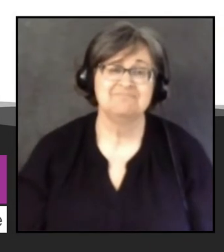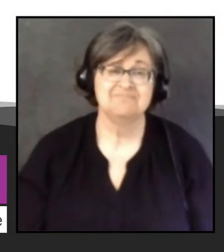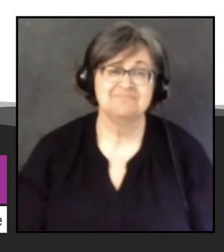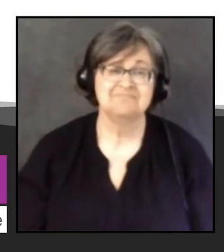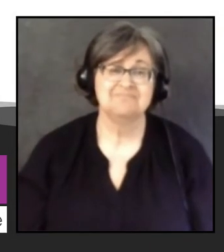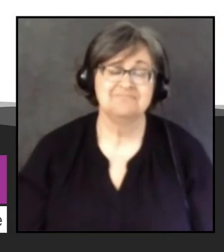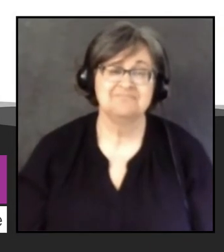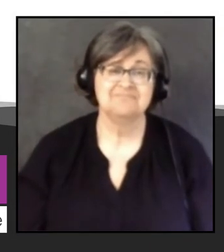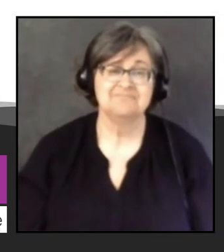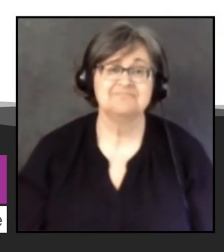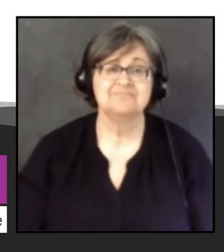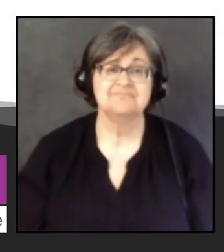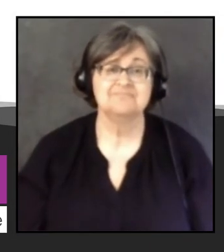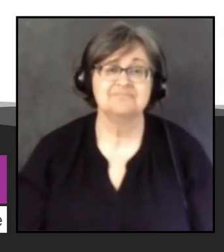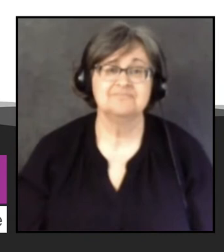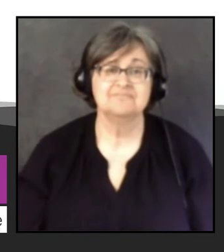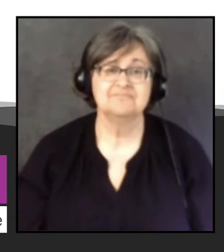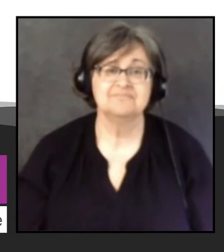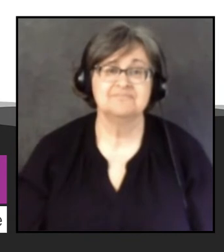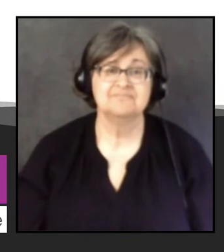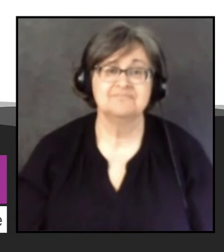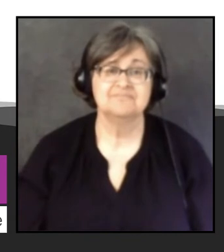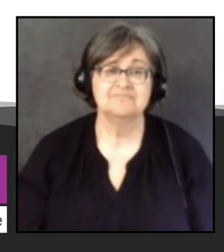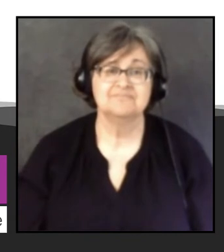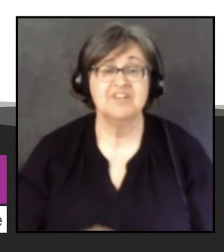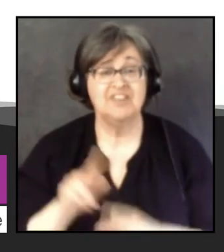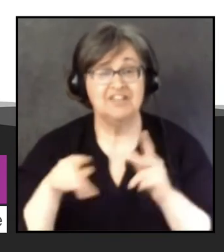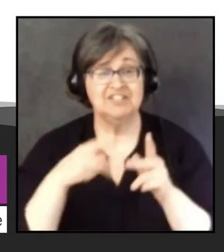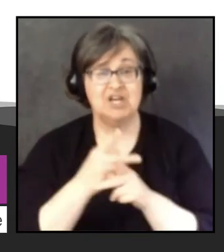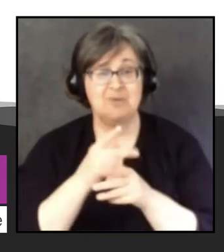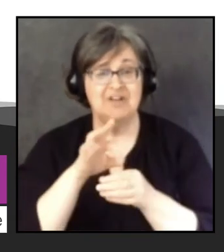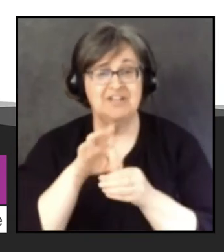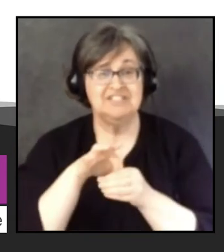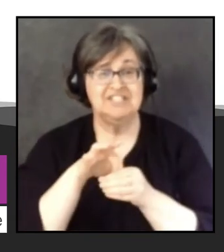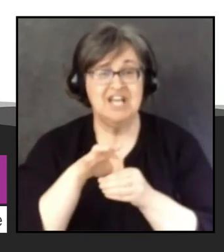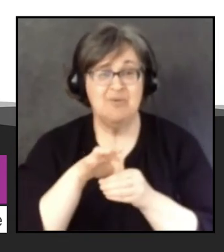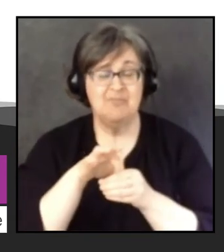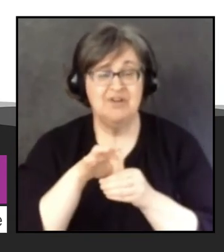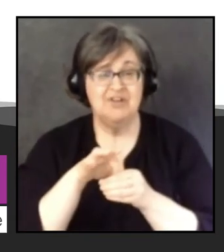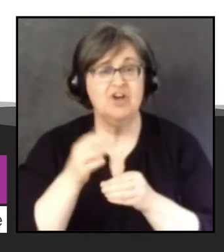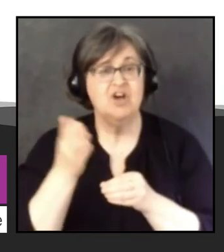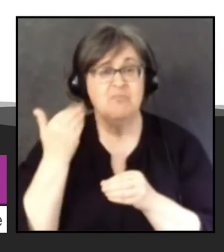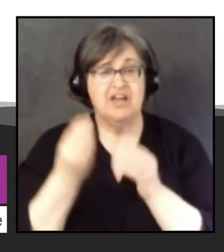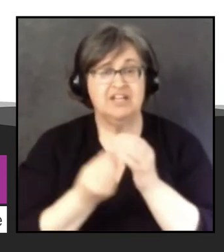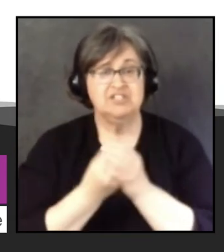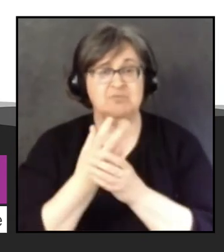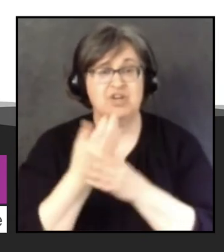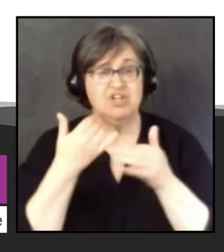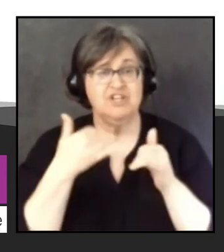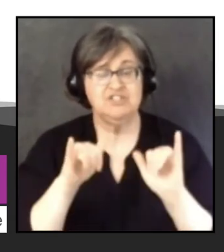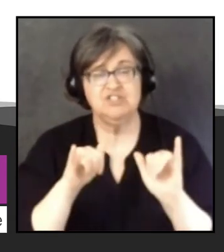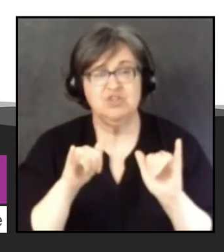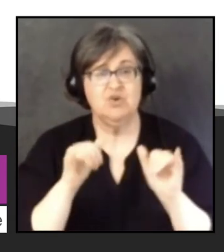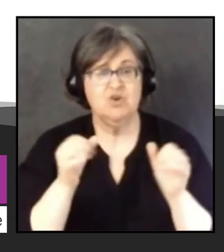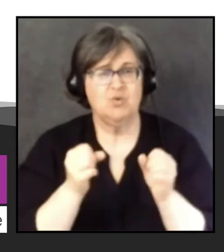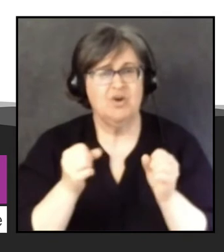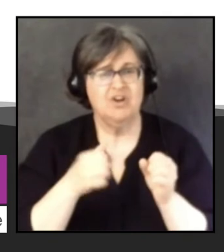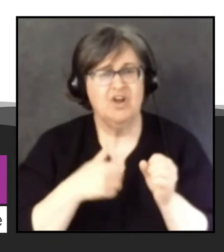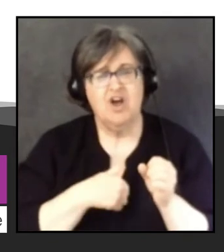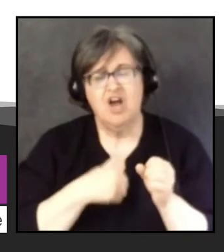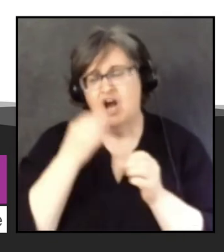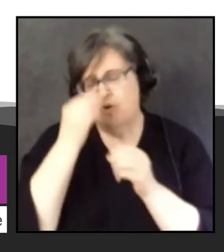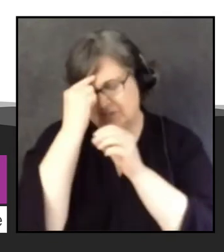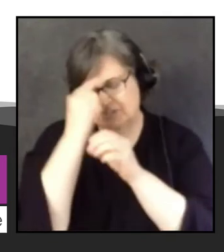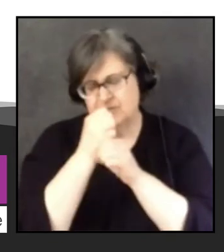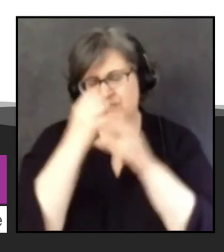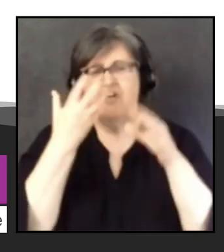you. The type of tea is important. Back in spring, when it was still cold, I was imagining like a hot Kung Fu